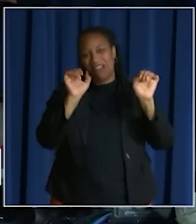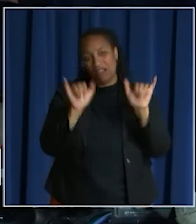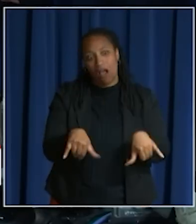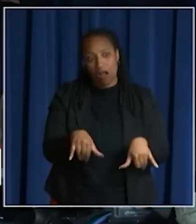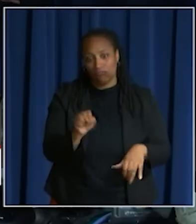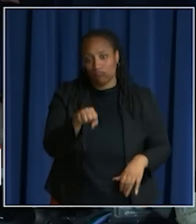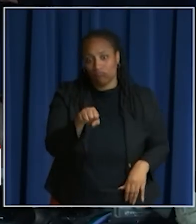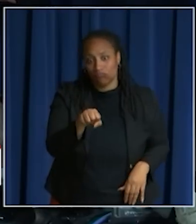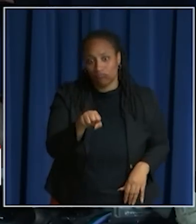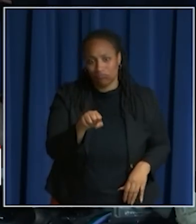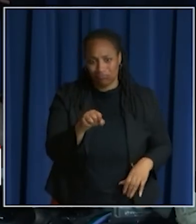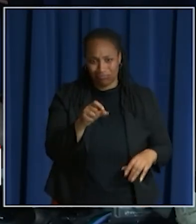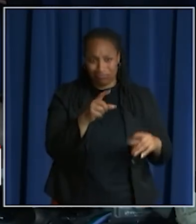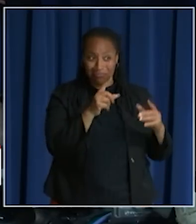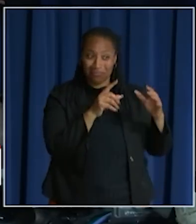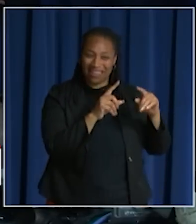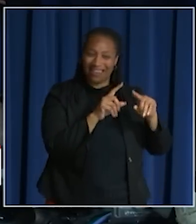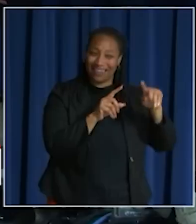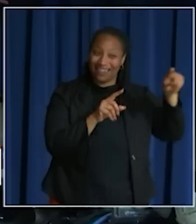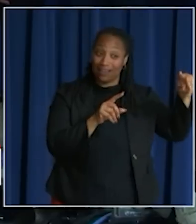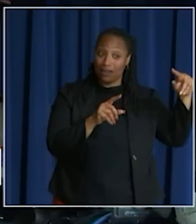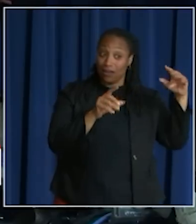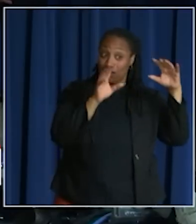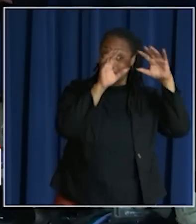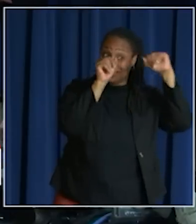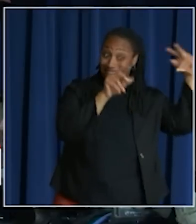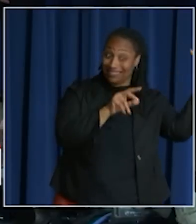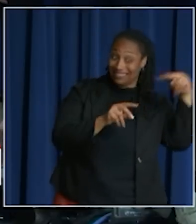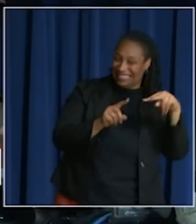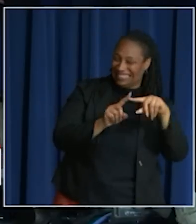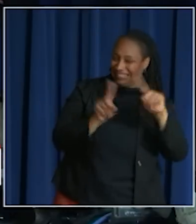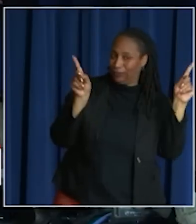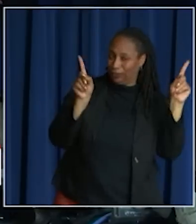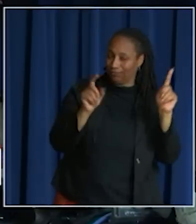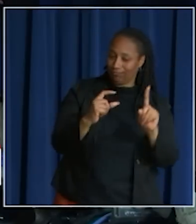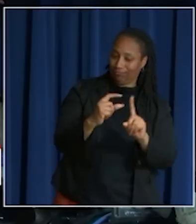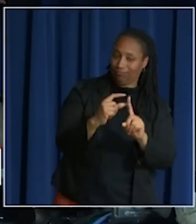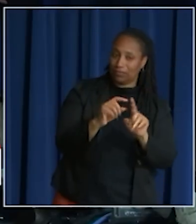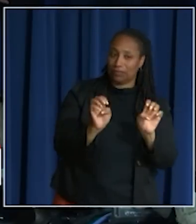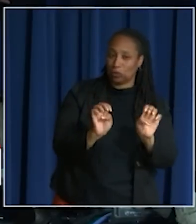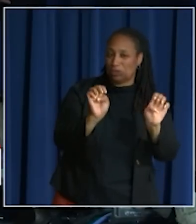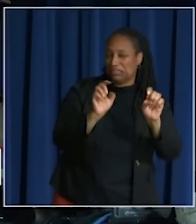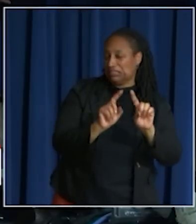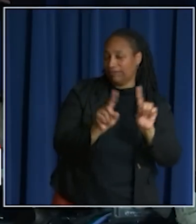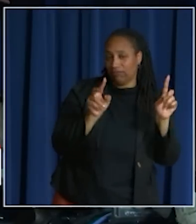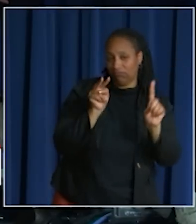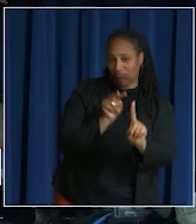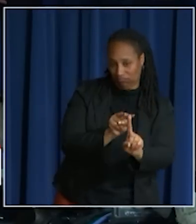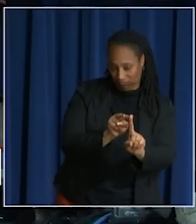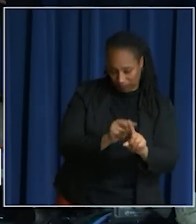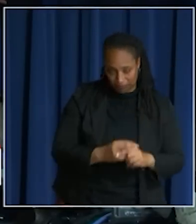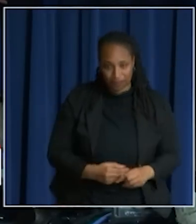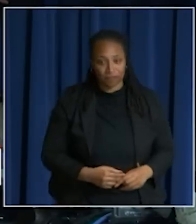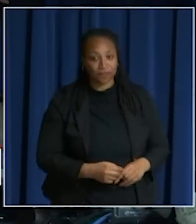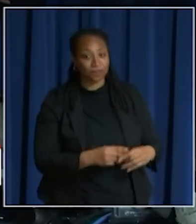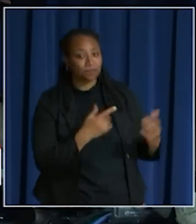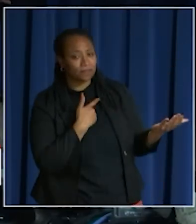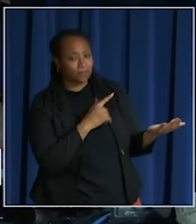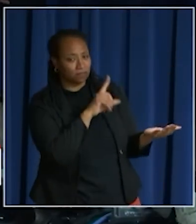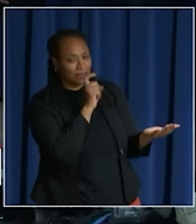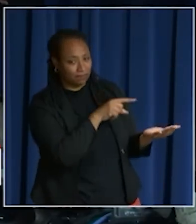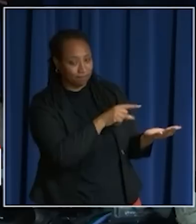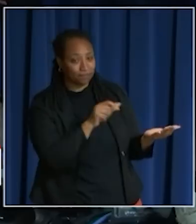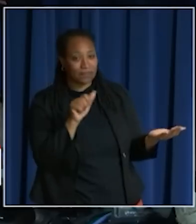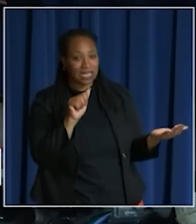for. Yep. Oren Altenheim, ABC News National. Wanted to see if you could respond directly to some of what the president said